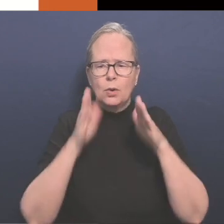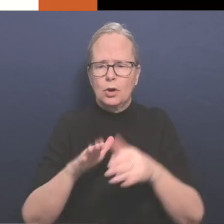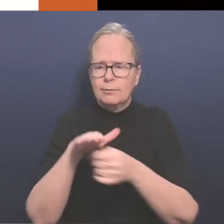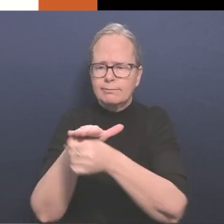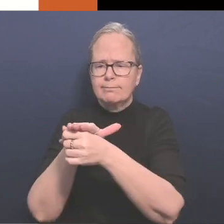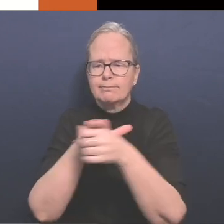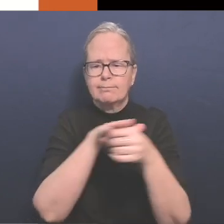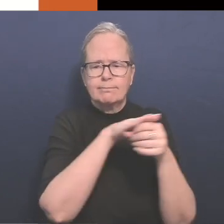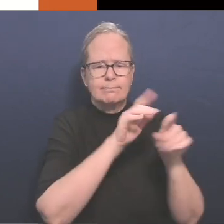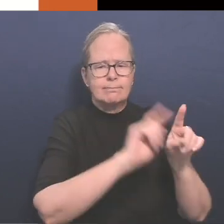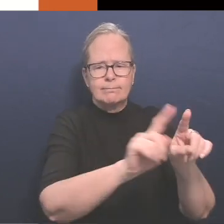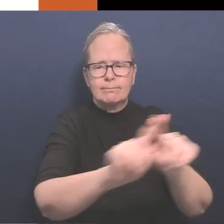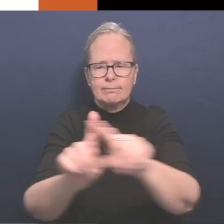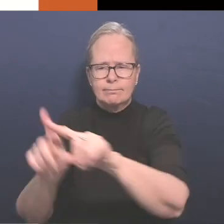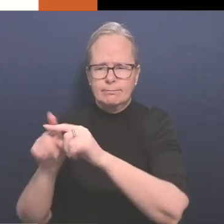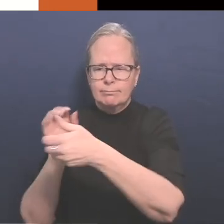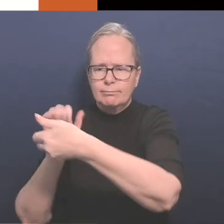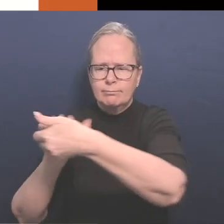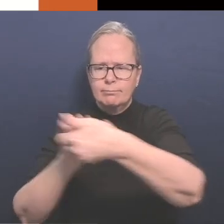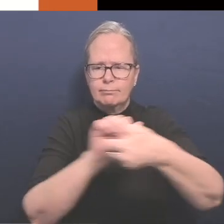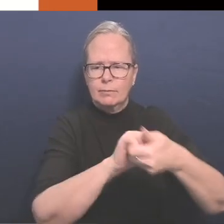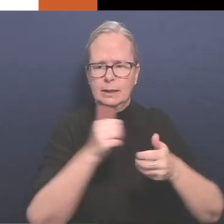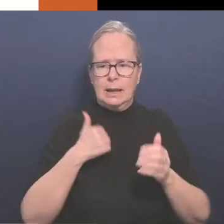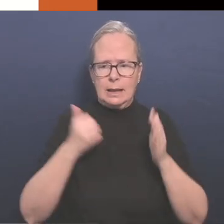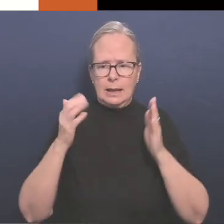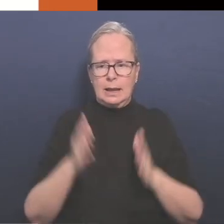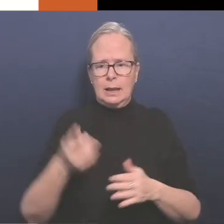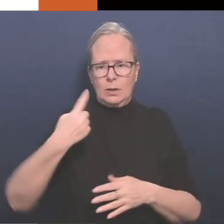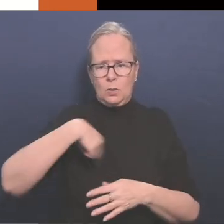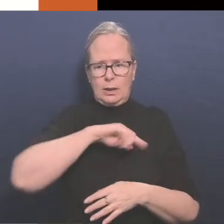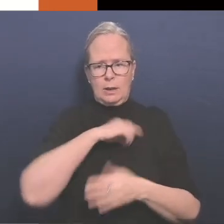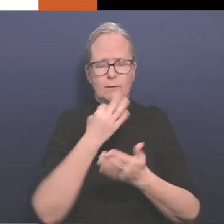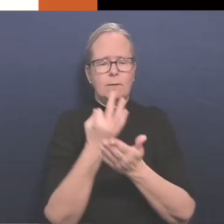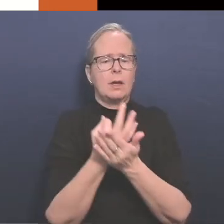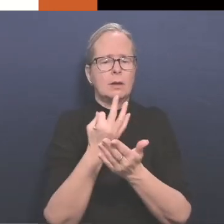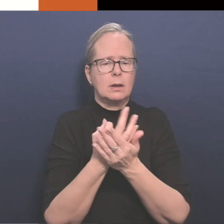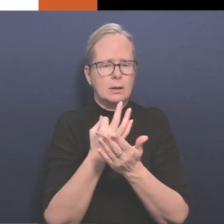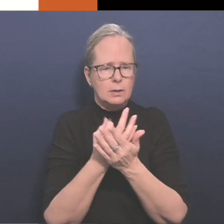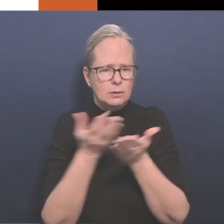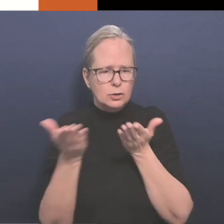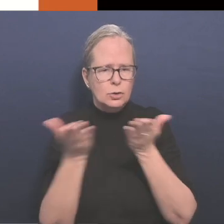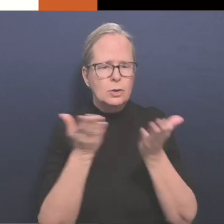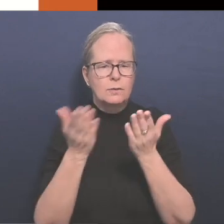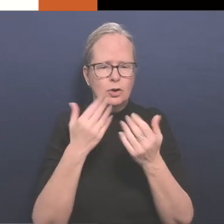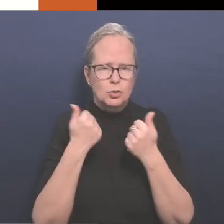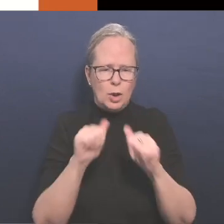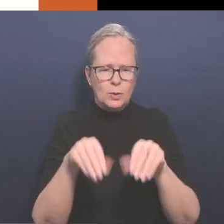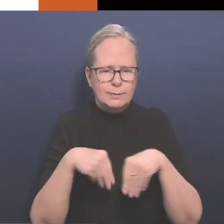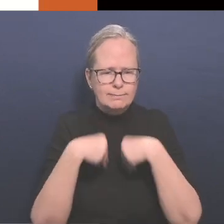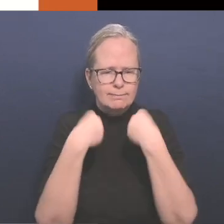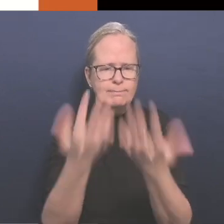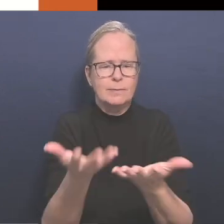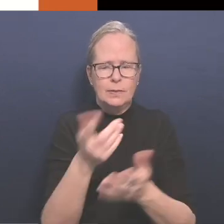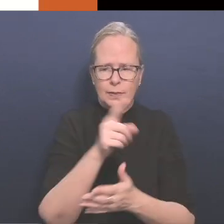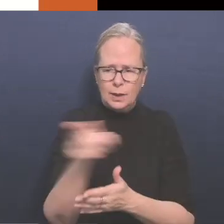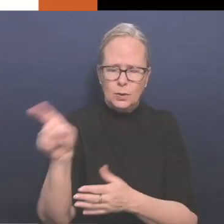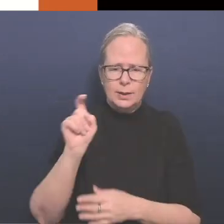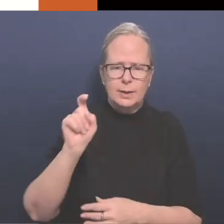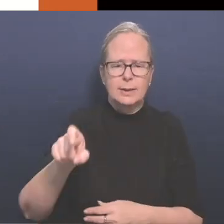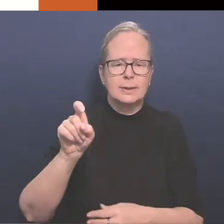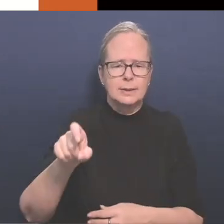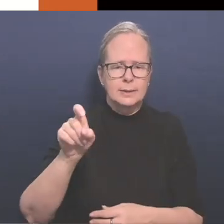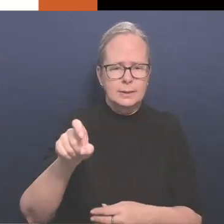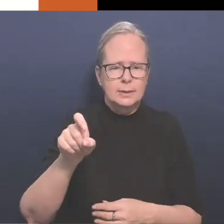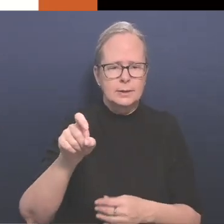we'll respond to. So just before we go through the presentation, I'd like you to think about benefits that